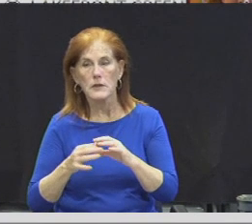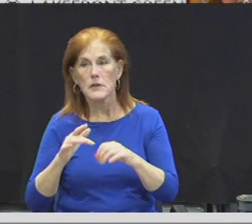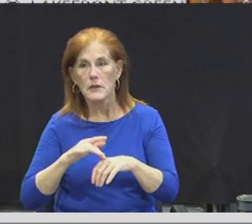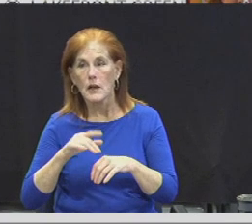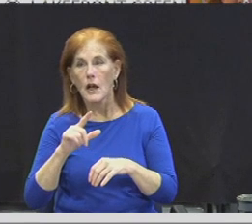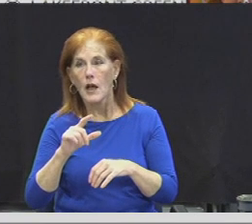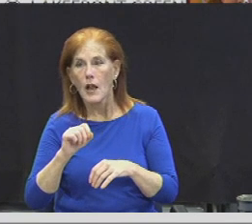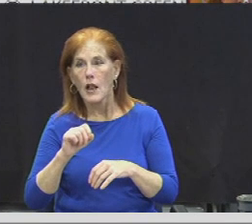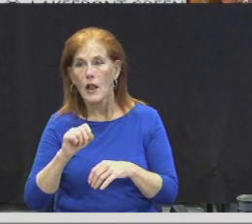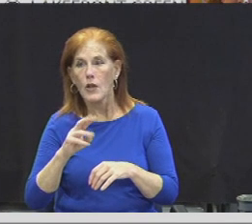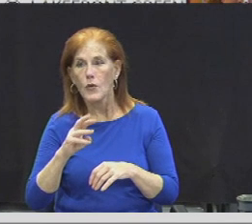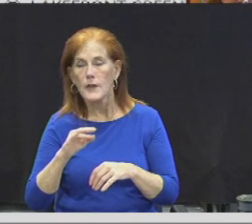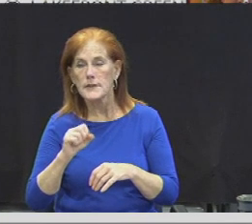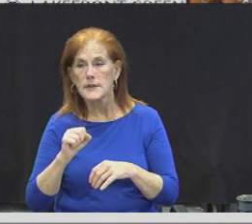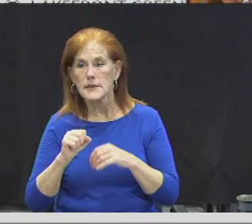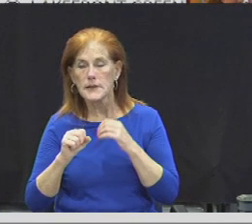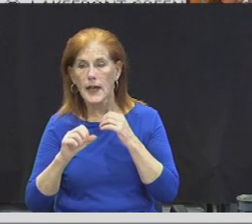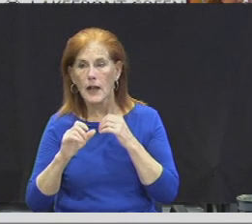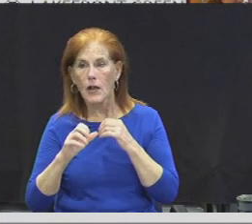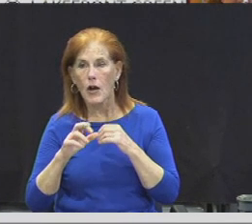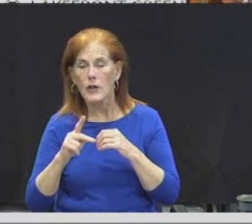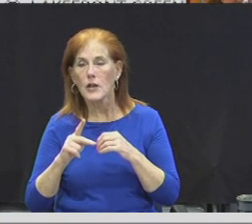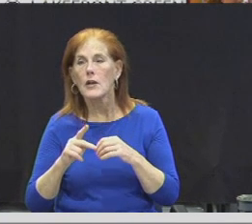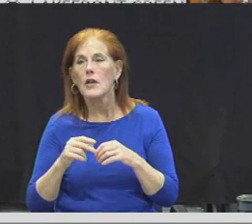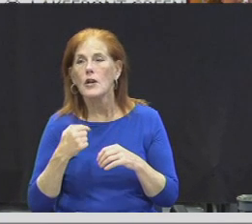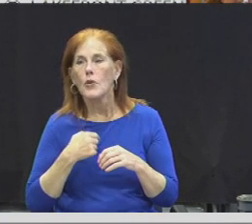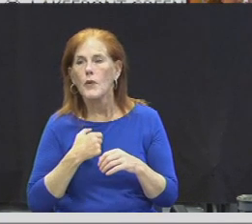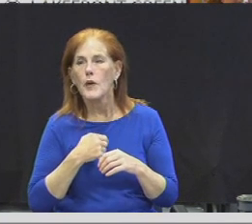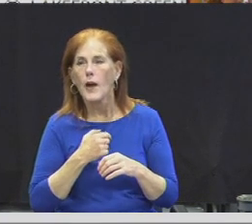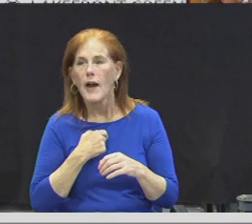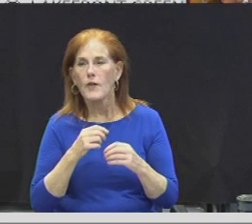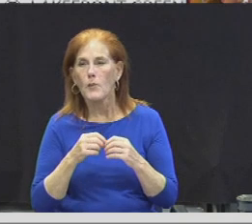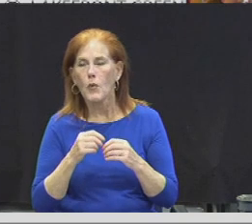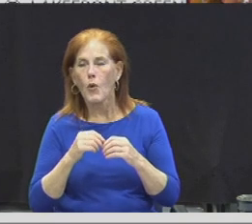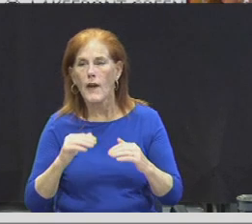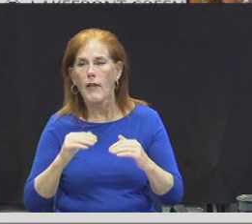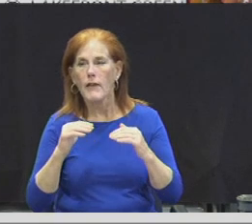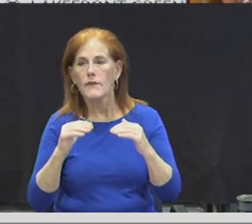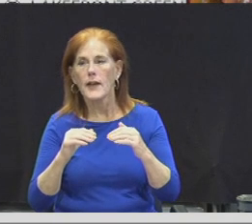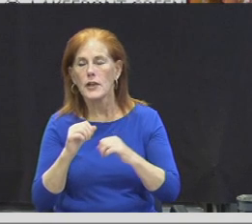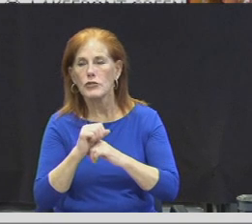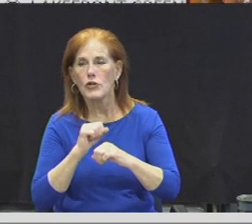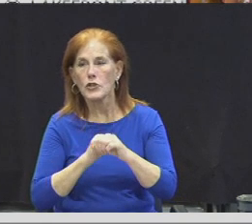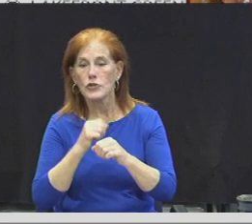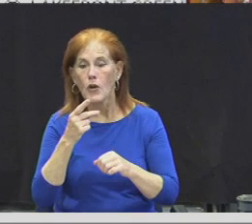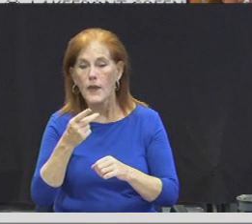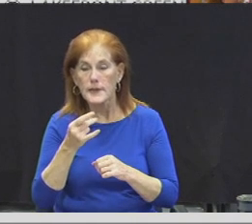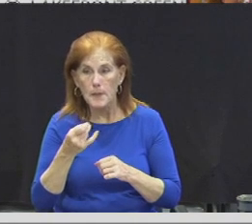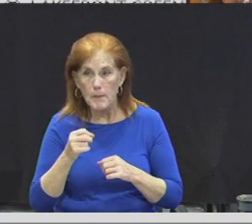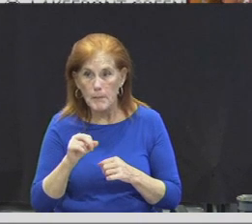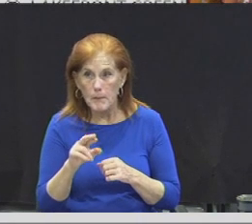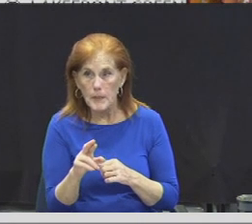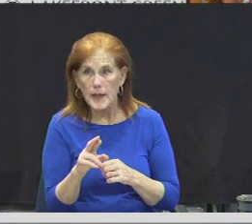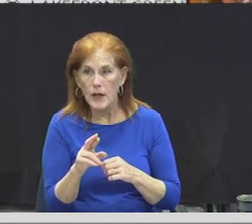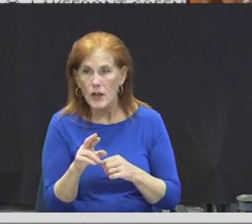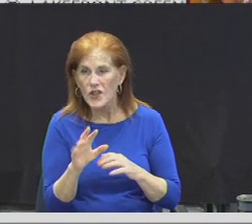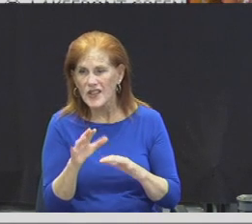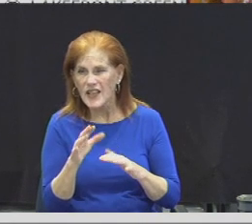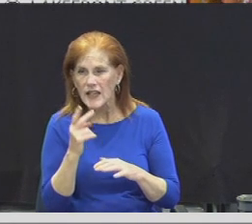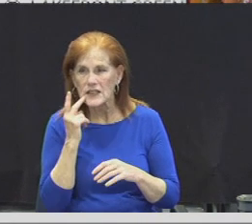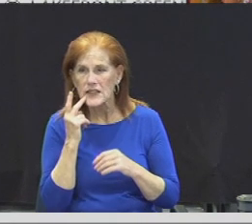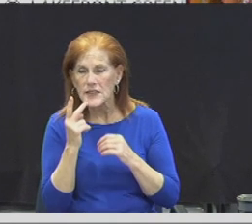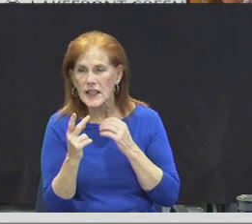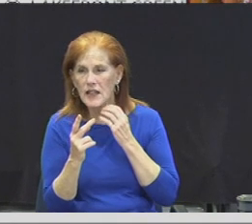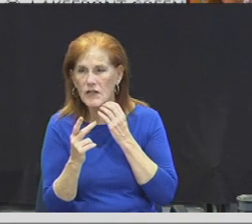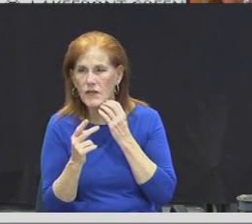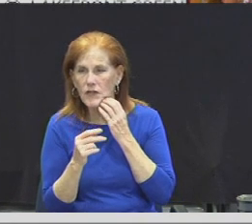terminating this long promenade of the Farnham Pier with an elevated structure. This pier does include, you can just quite make out, they